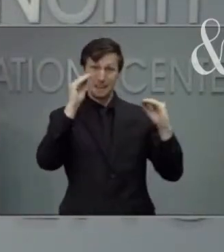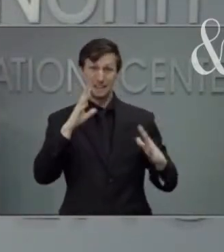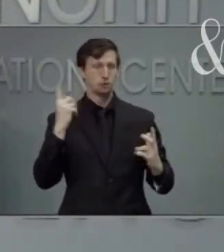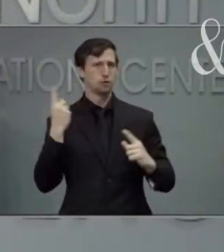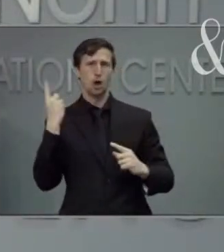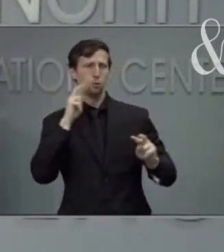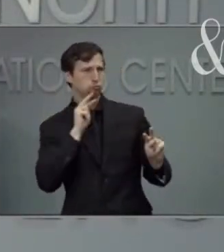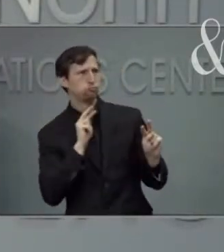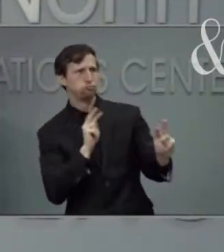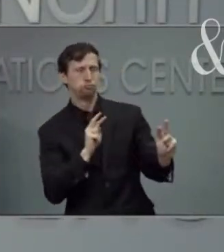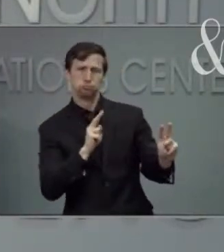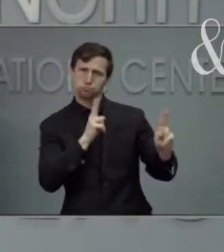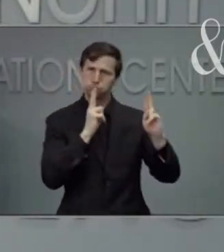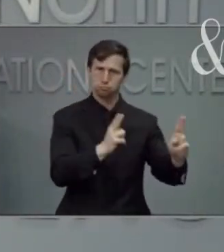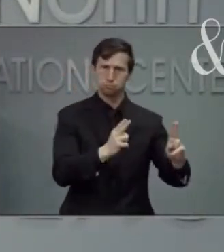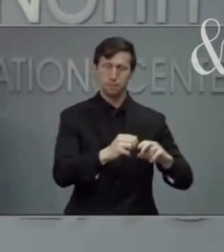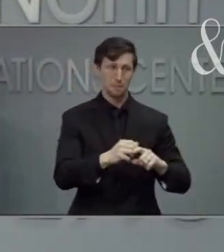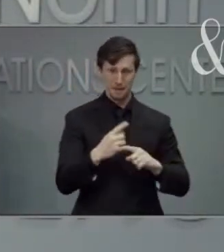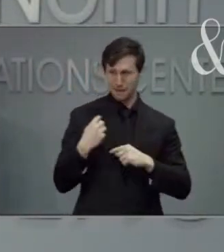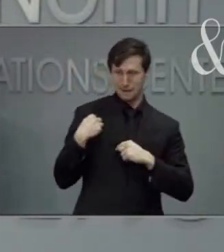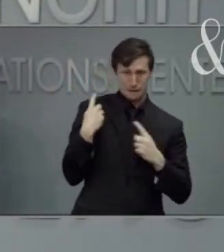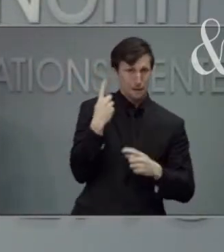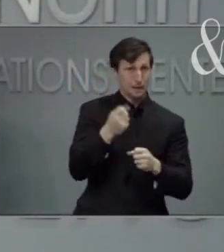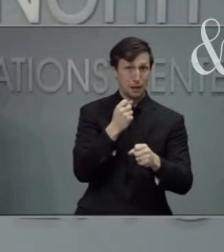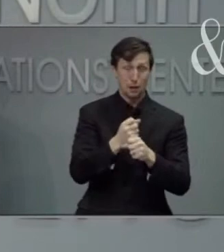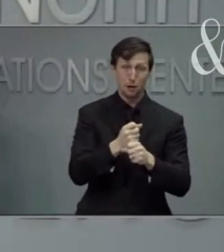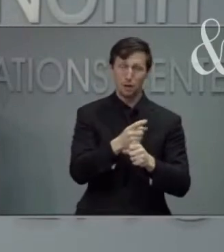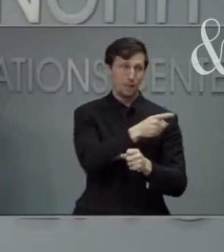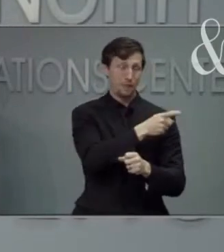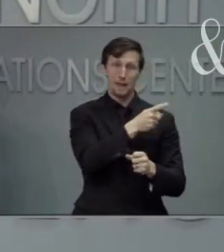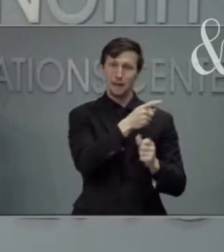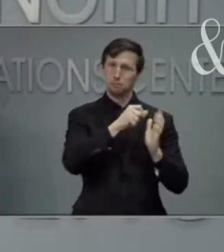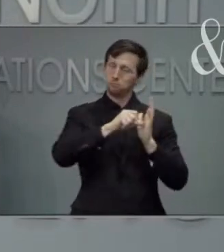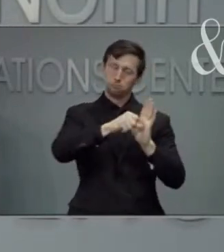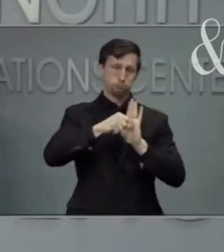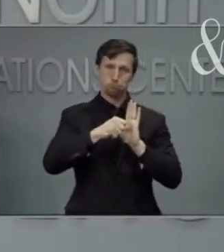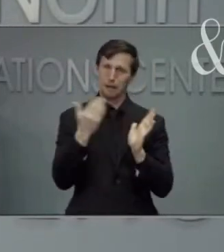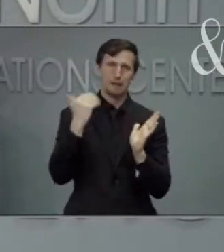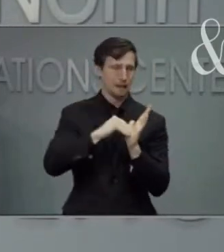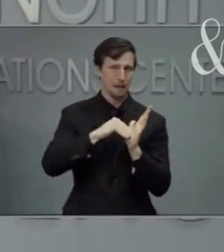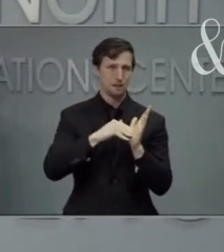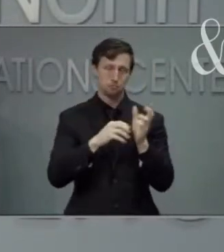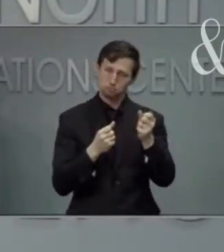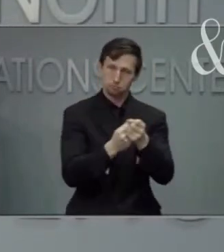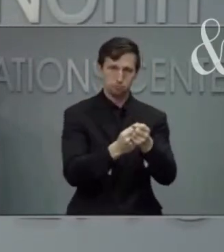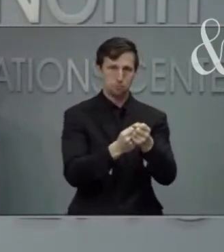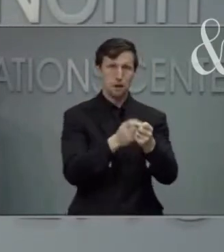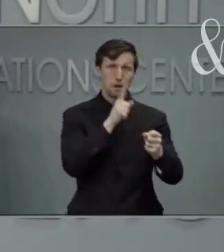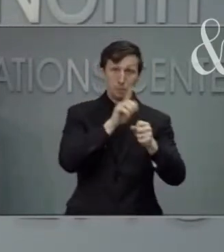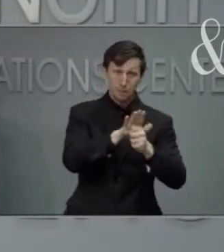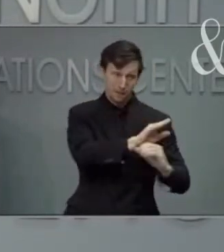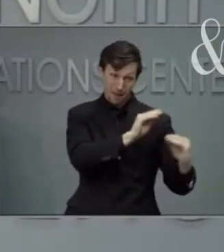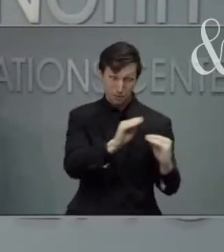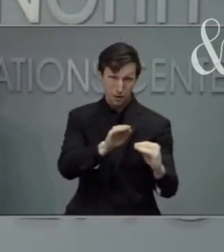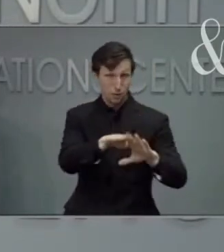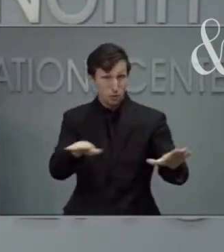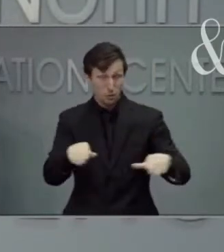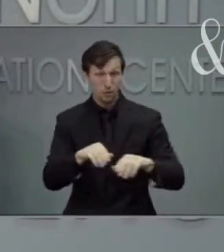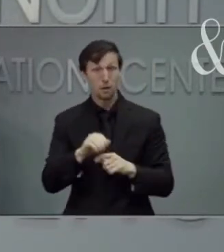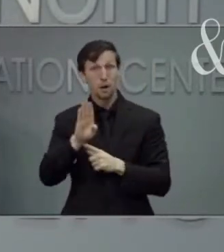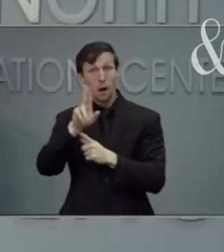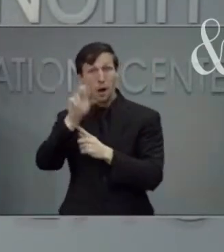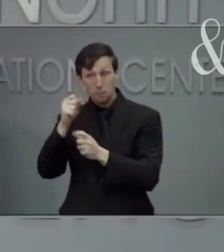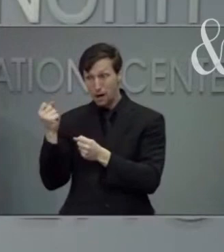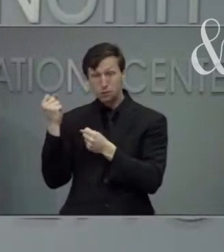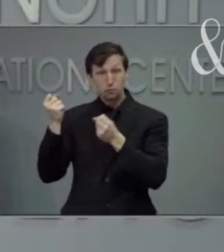this pandemic, they have underscored their courage and commitment to educating our children. And bus drivers are getting up early and